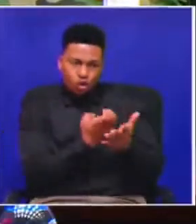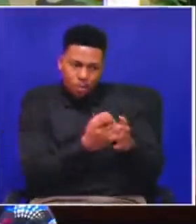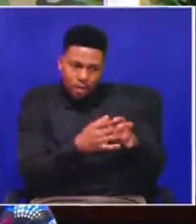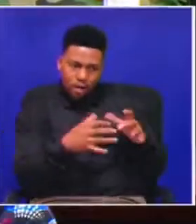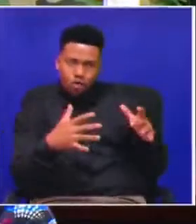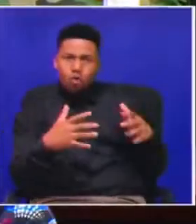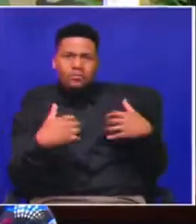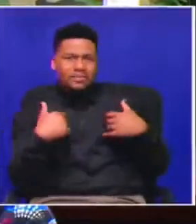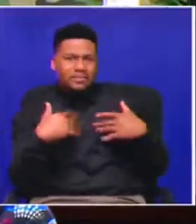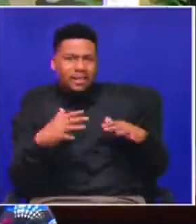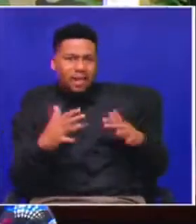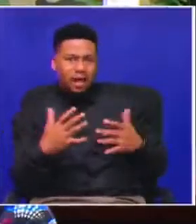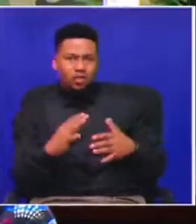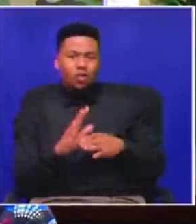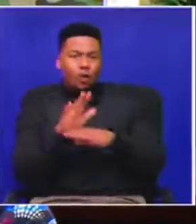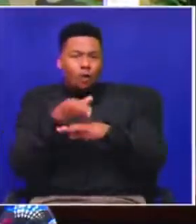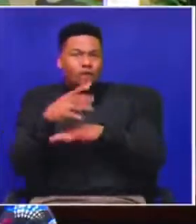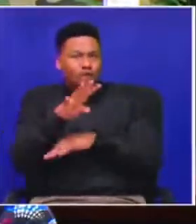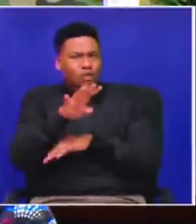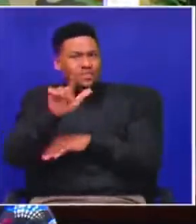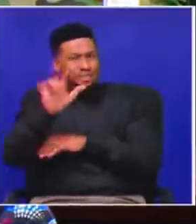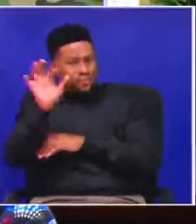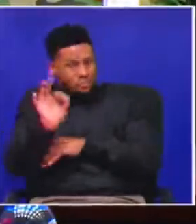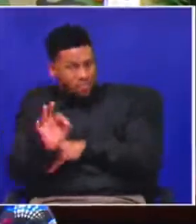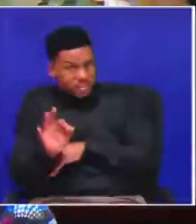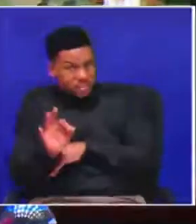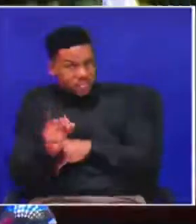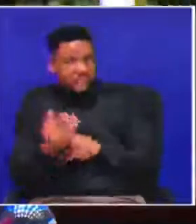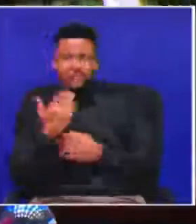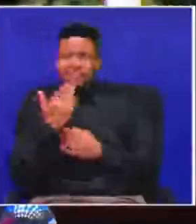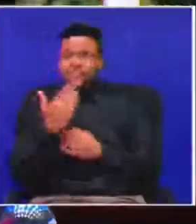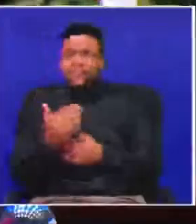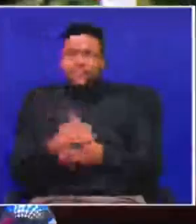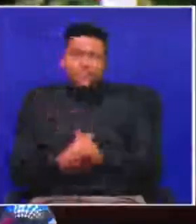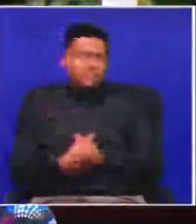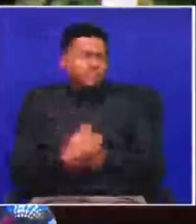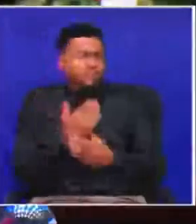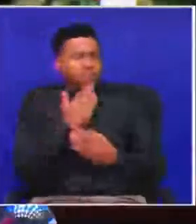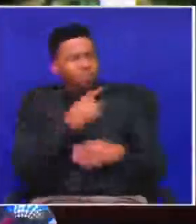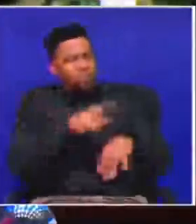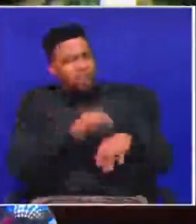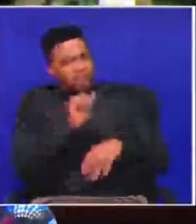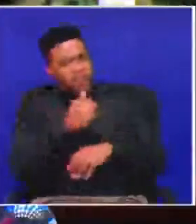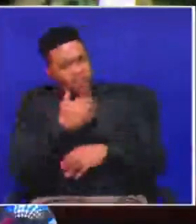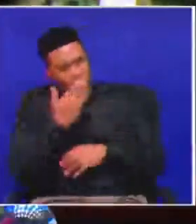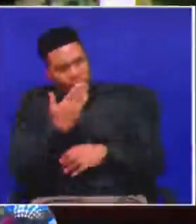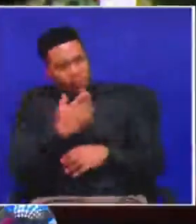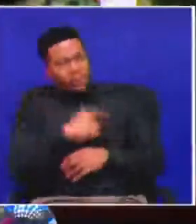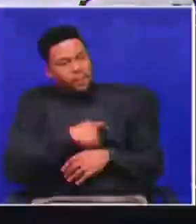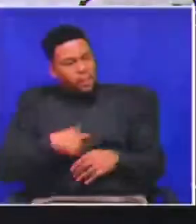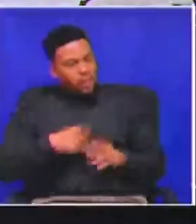Galma. 7%. Thank you. The Honourable President.